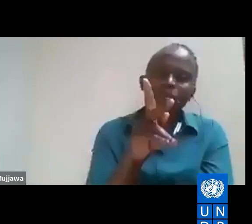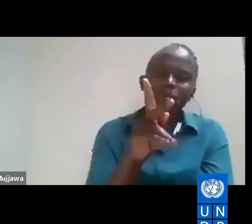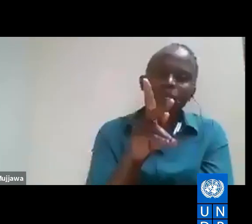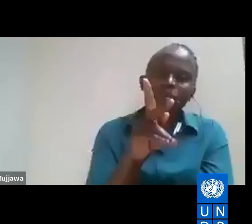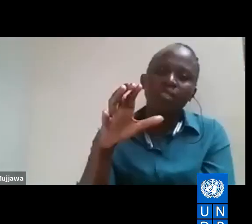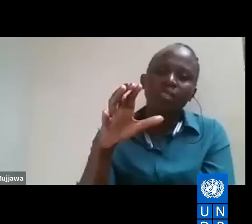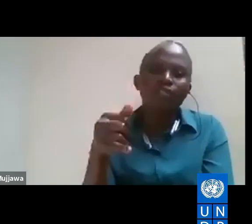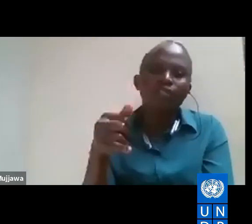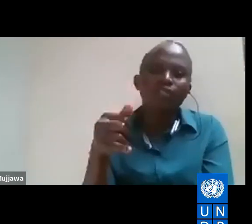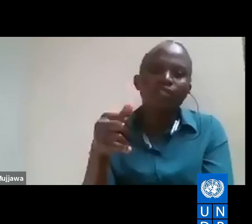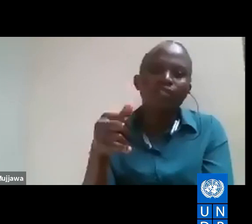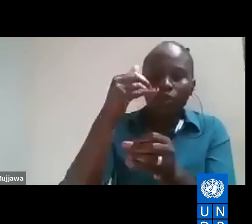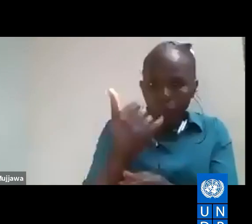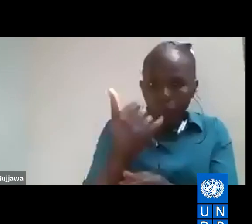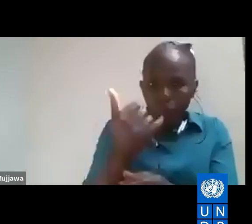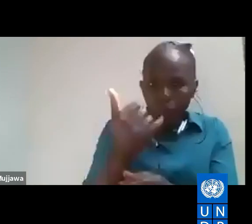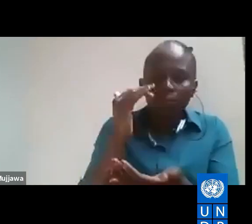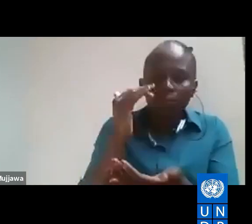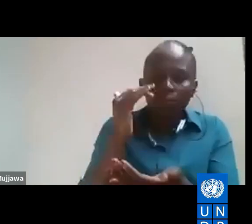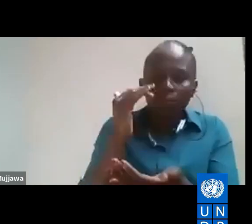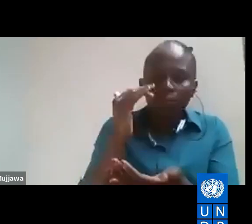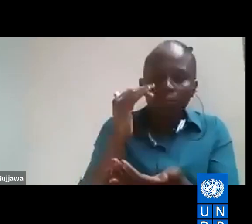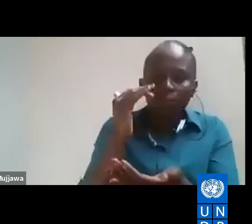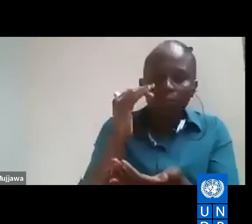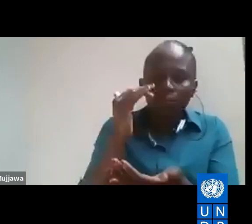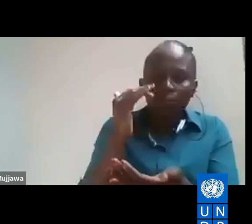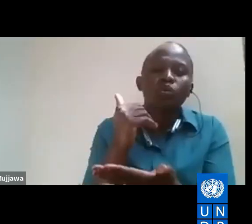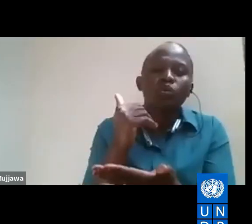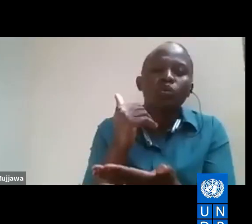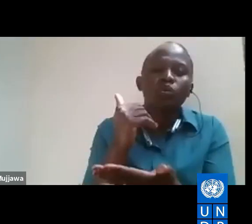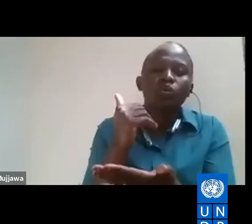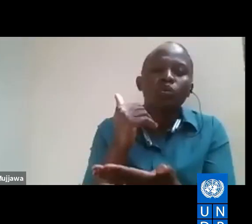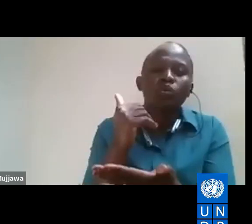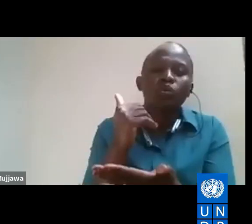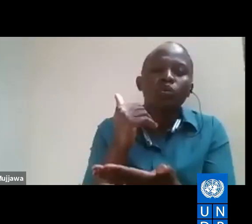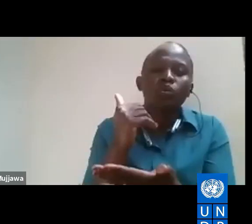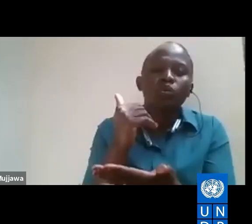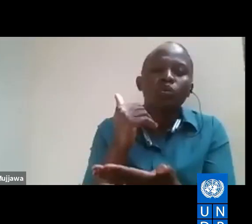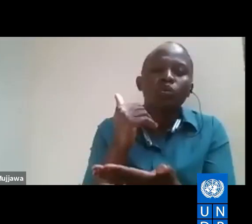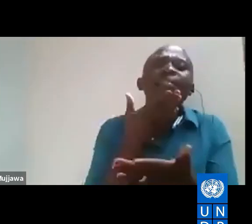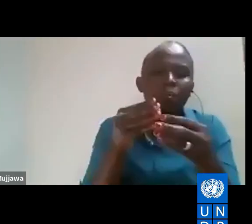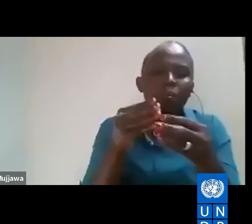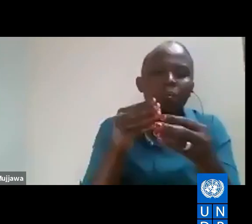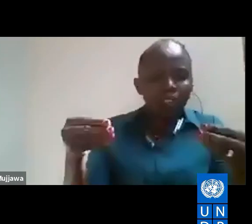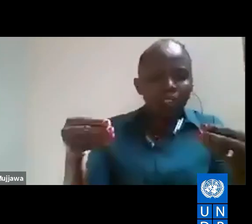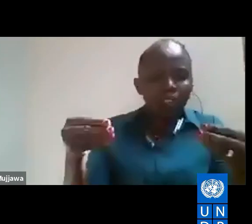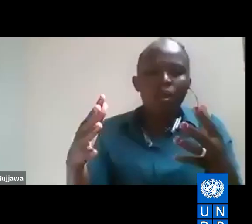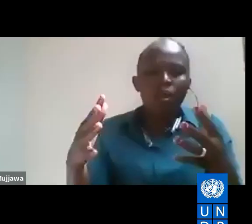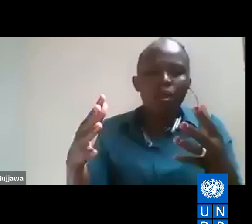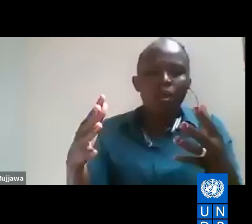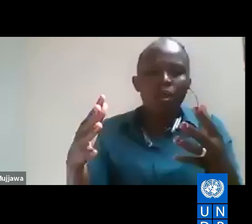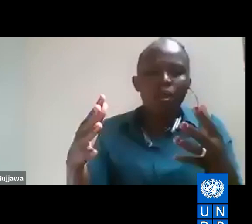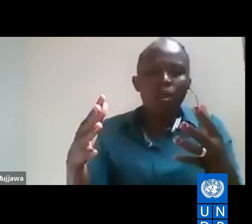they are complexity and capital requirements. What is your advice to the person like him who is funding?